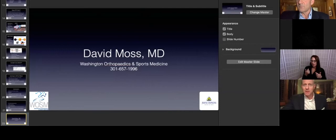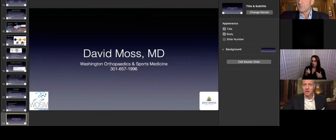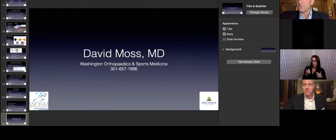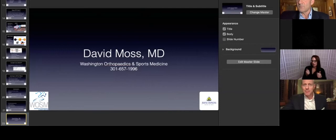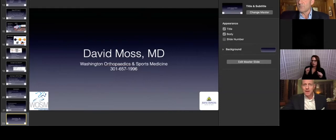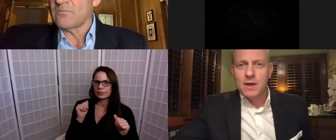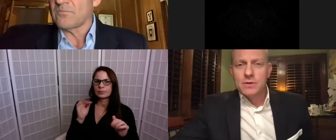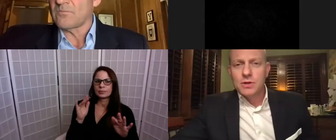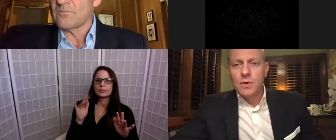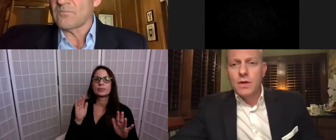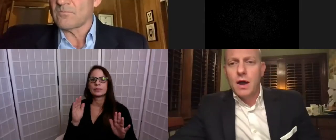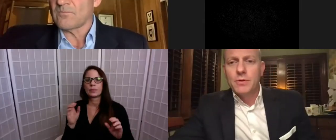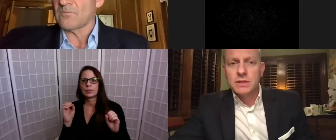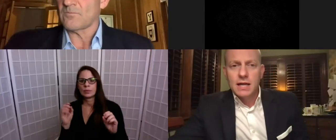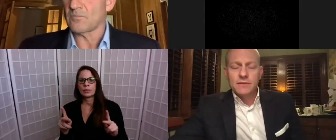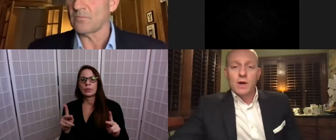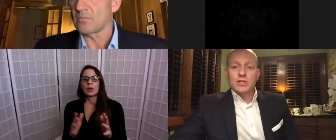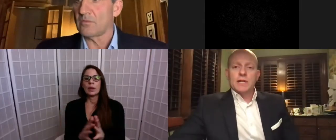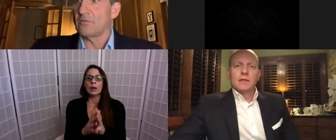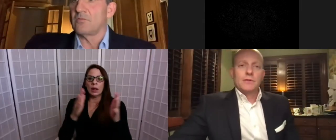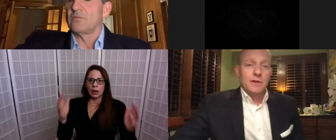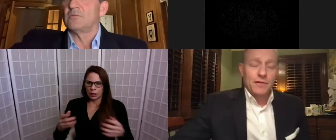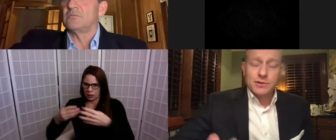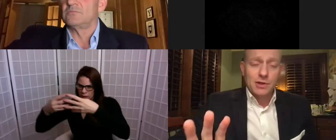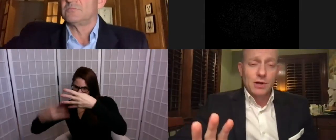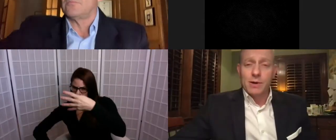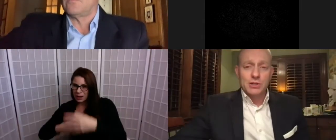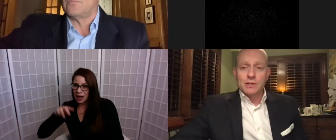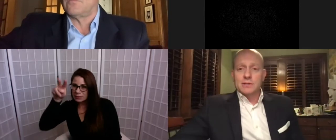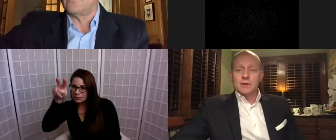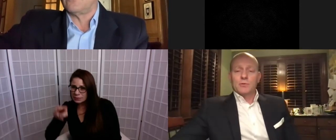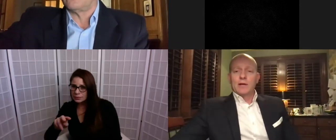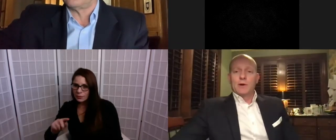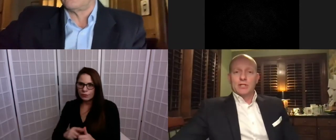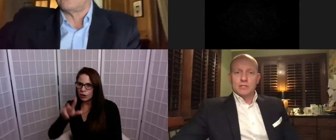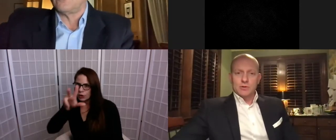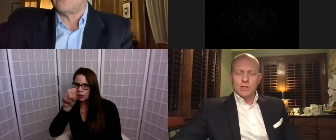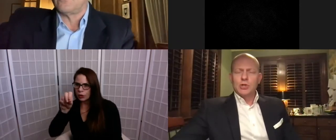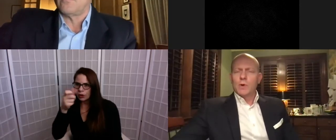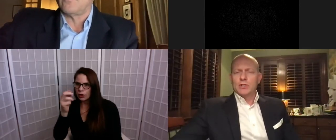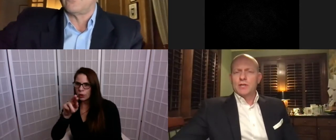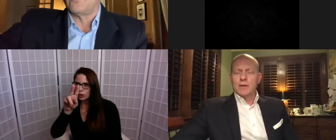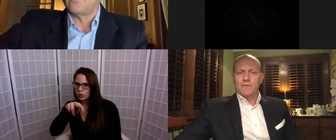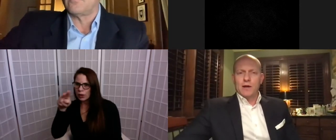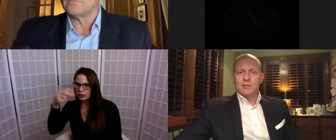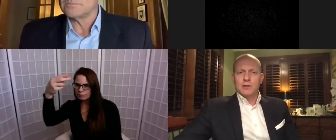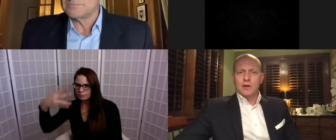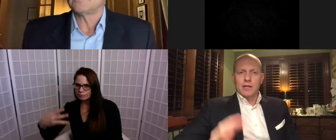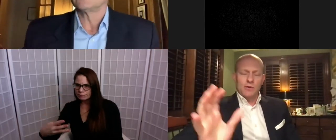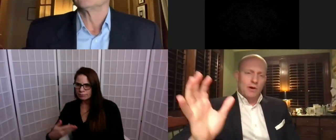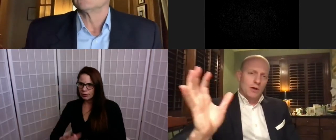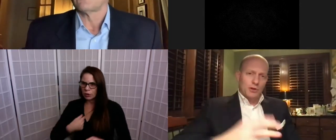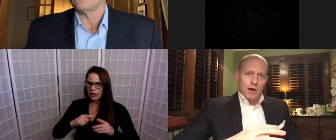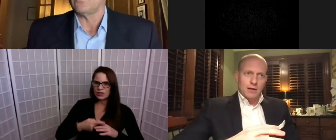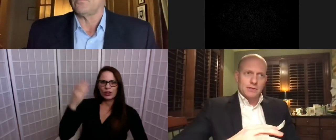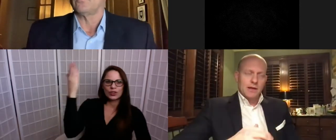go. So there's lots of questions, and I looked through the first 30 questions or 20 questions, 22 questions, I think, before I started talking. They were